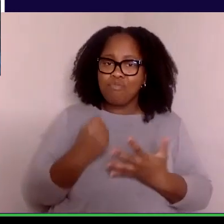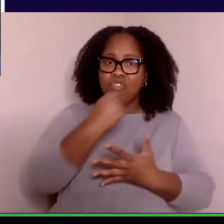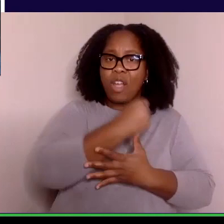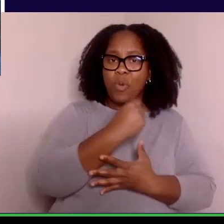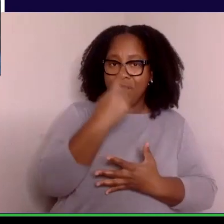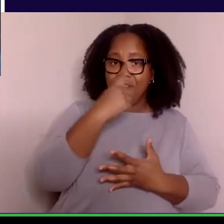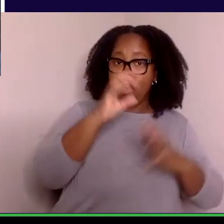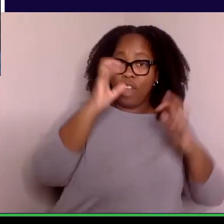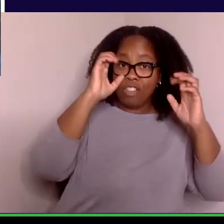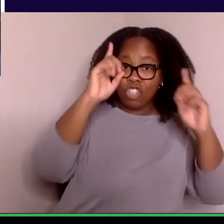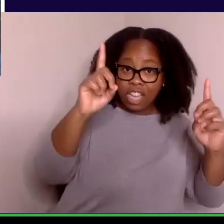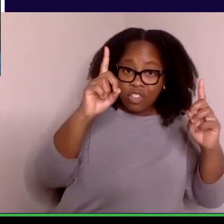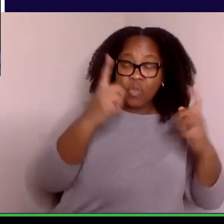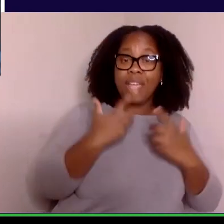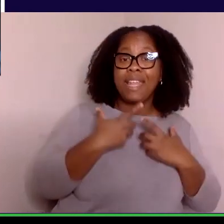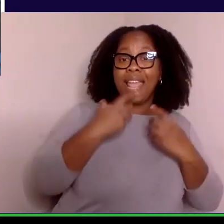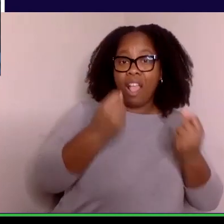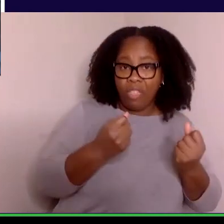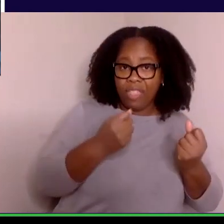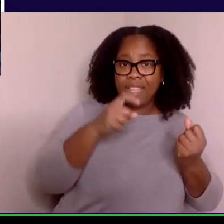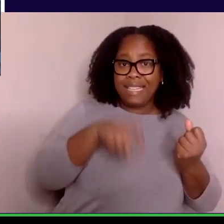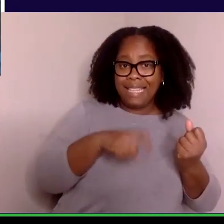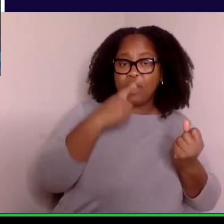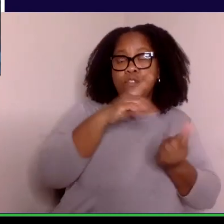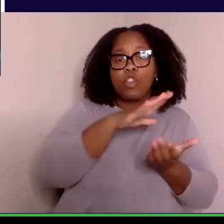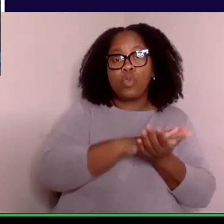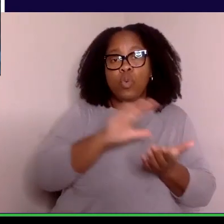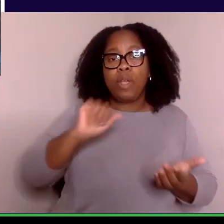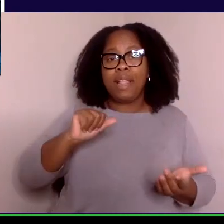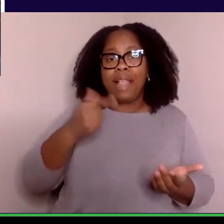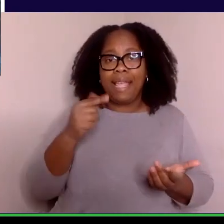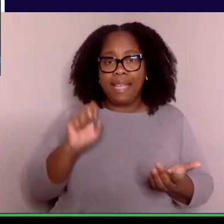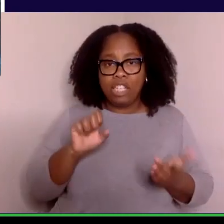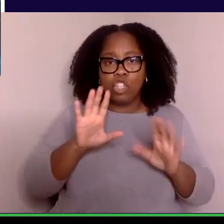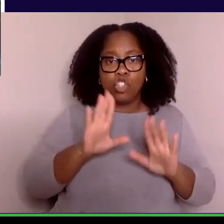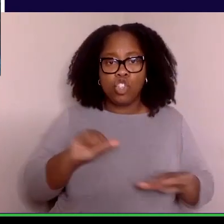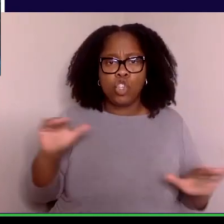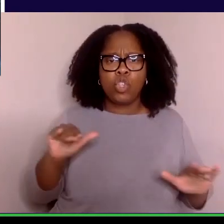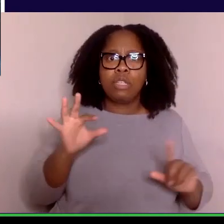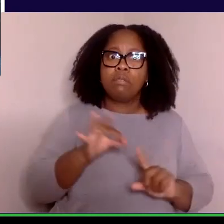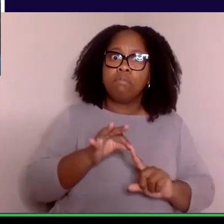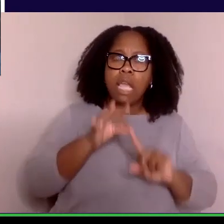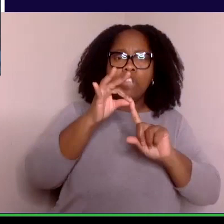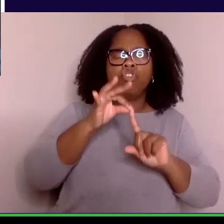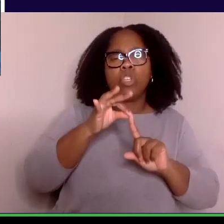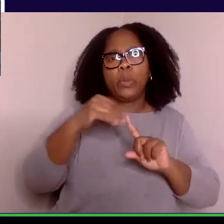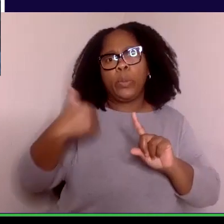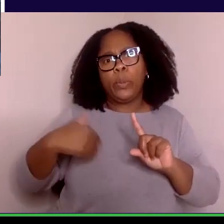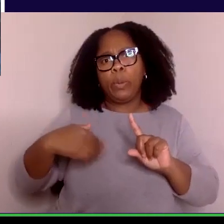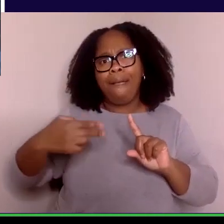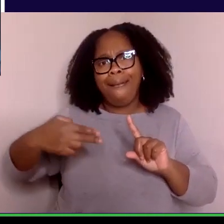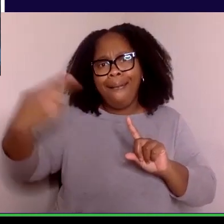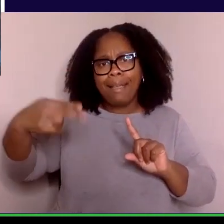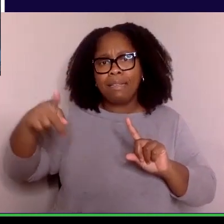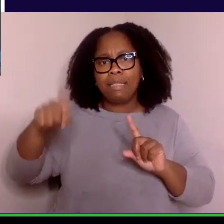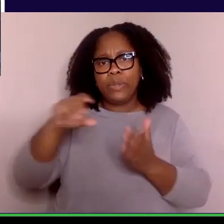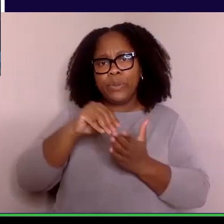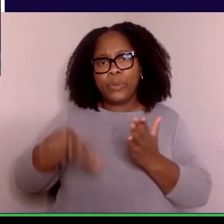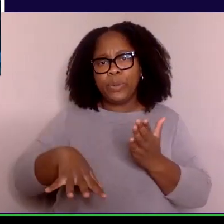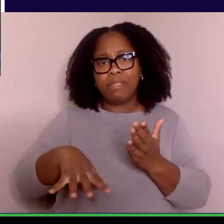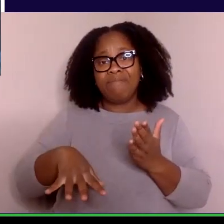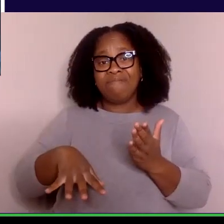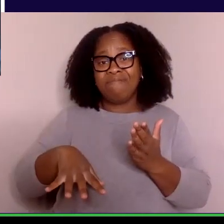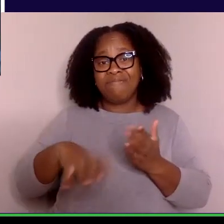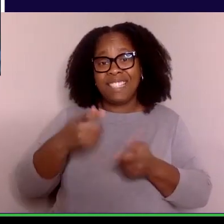of school-age children, especially our highest needs students. Instead, we see